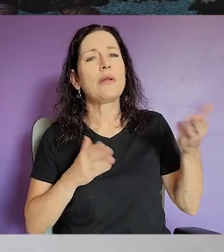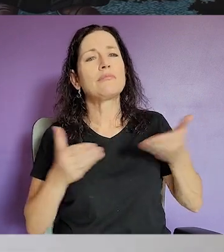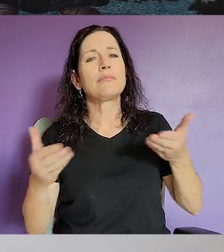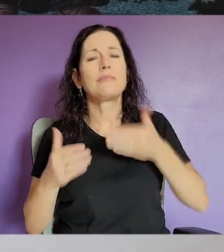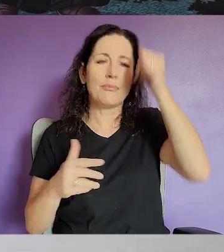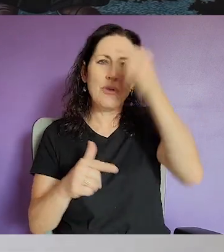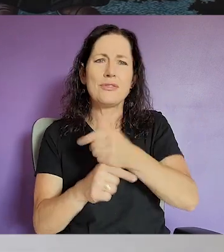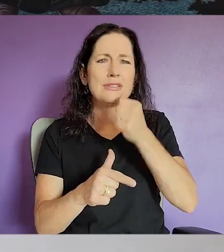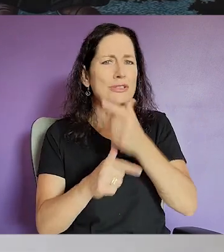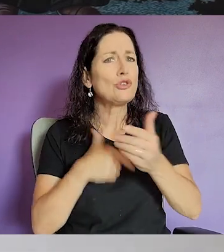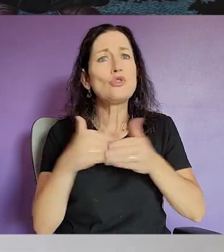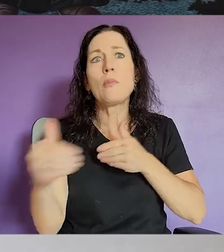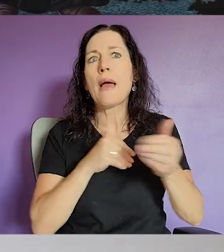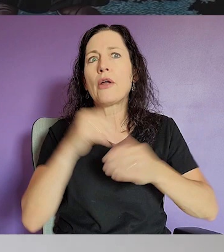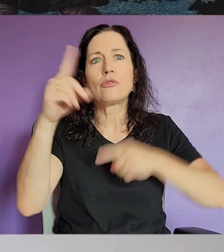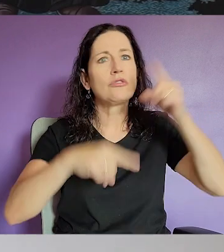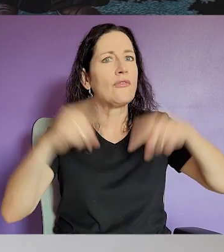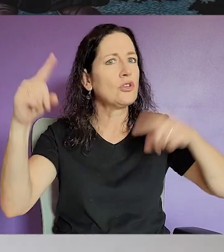different though they might be,